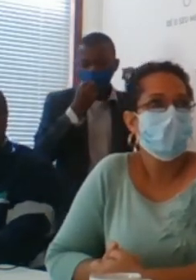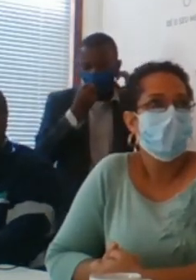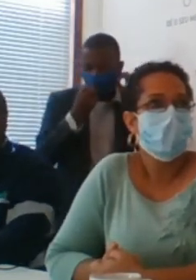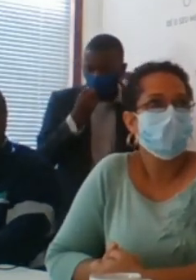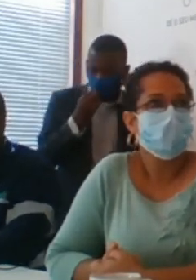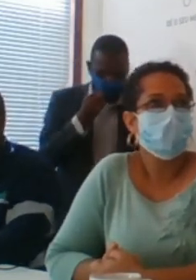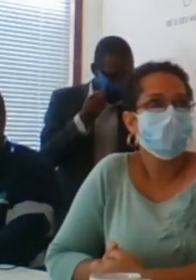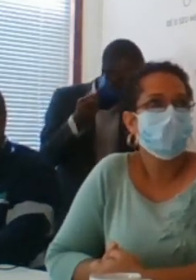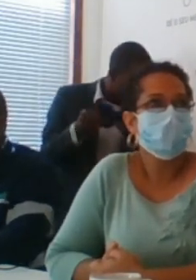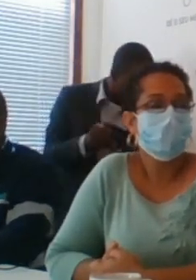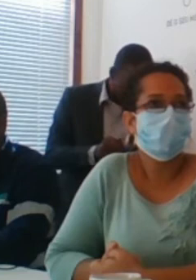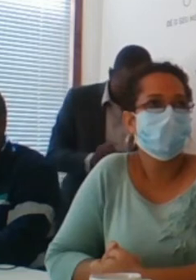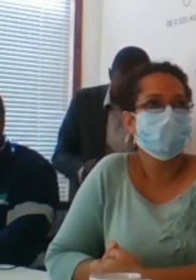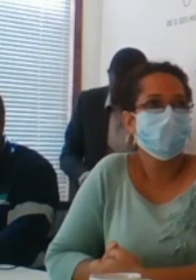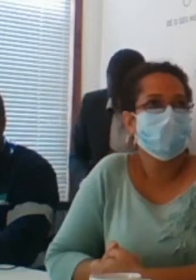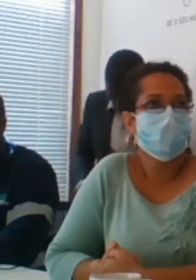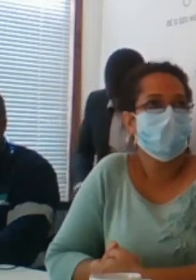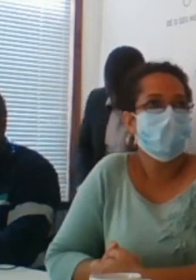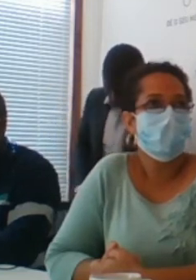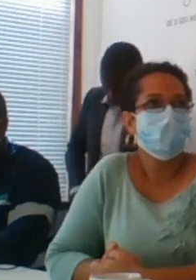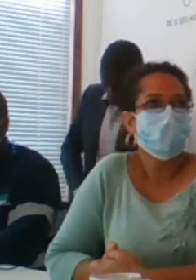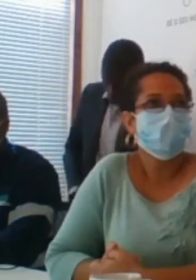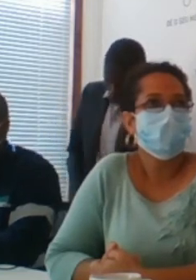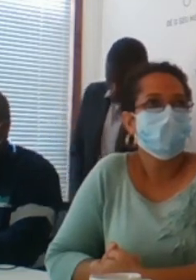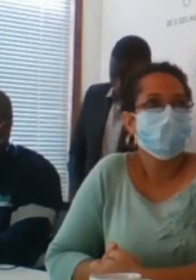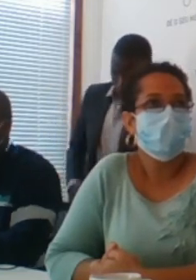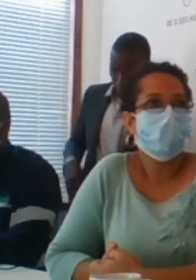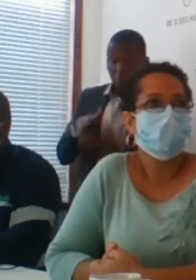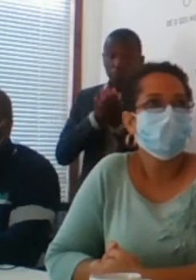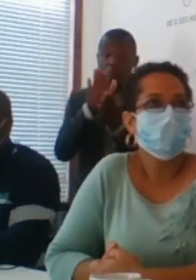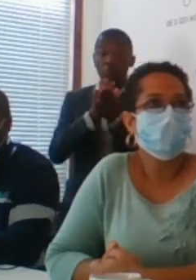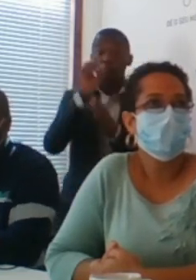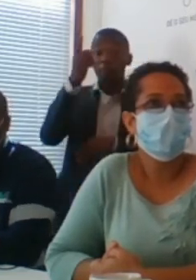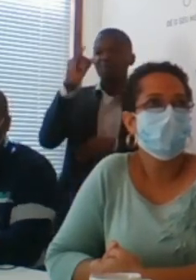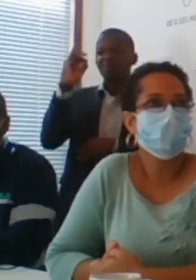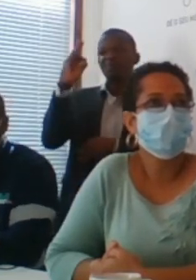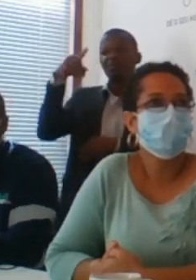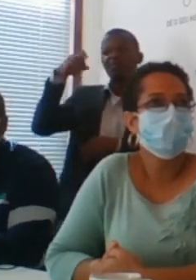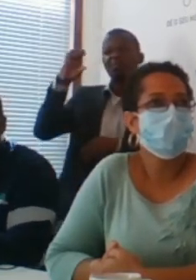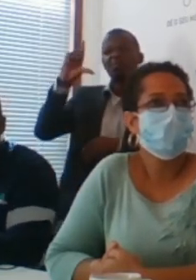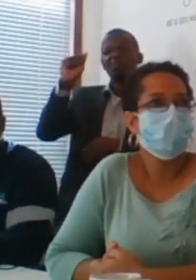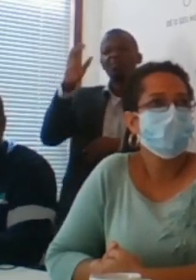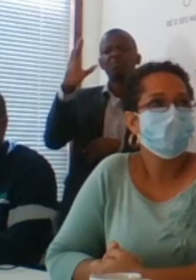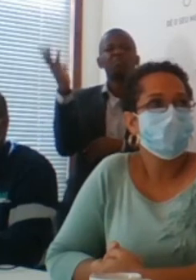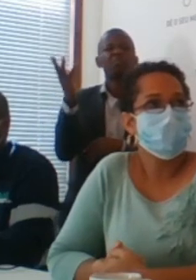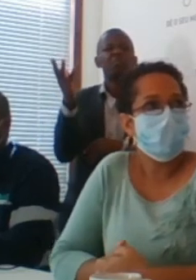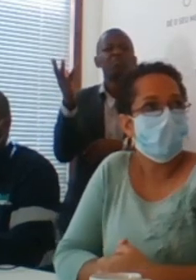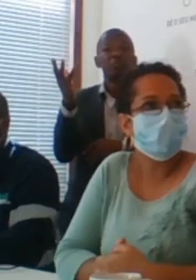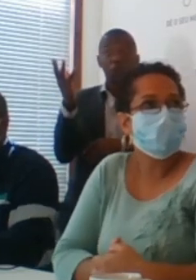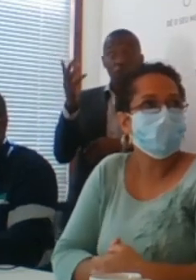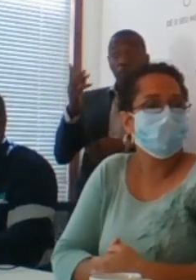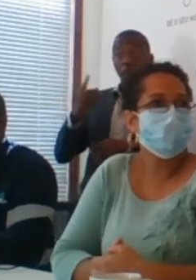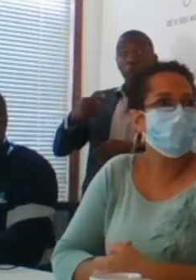my institution, that is FLAC. FLAC is a Alberto Cassimis, means Alberto Cassimis